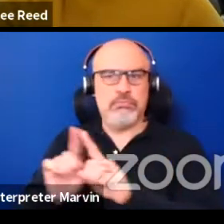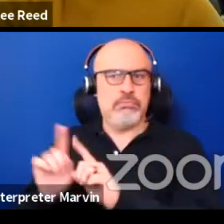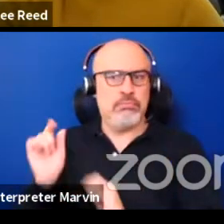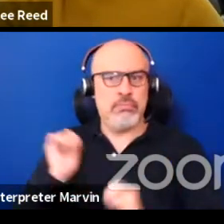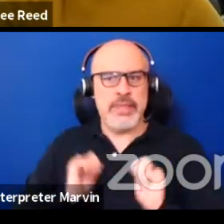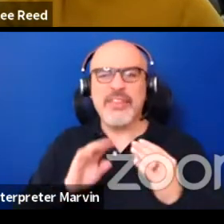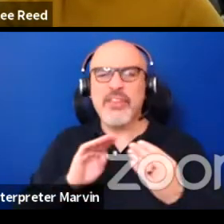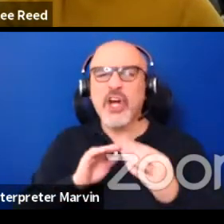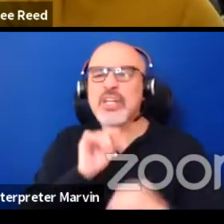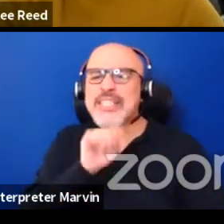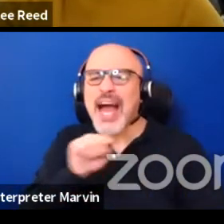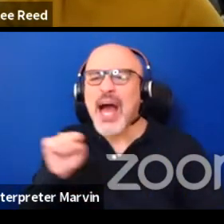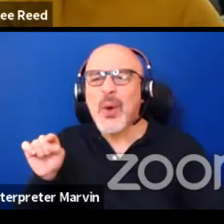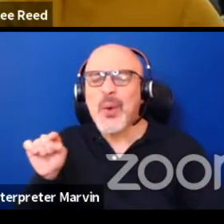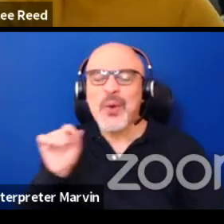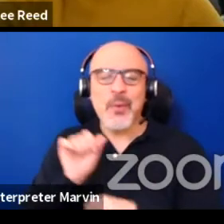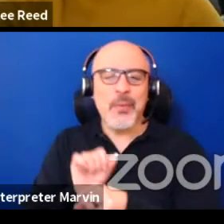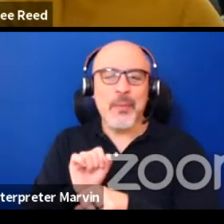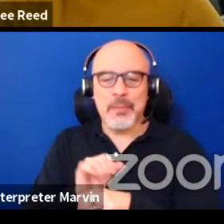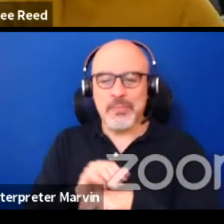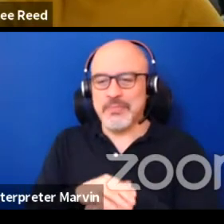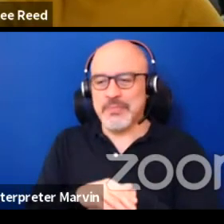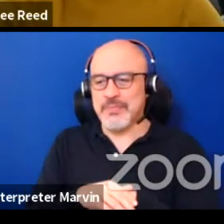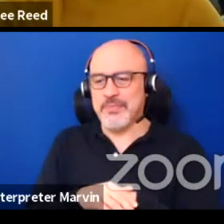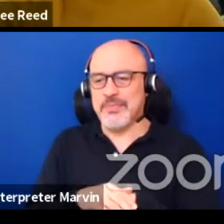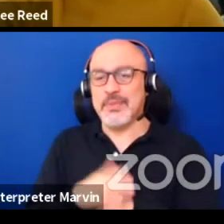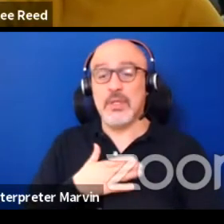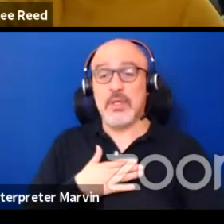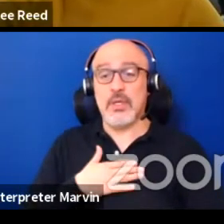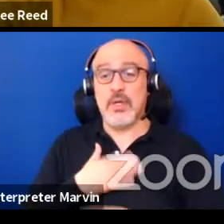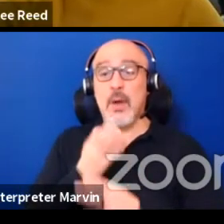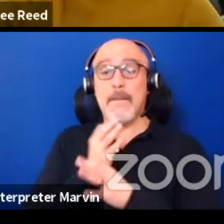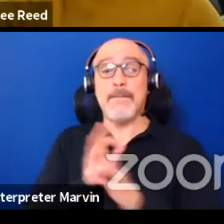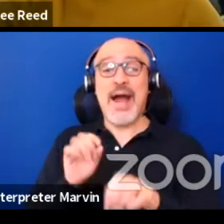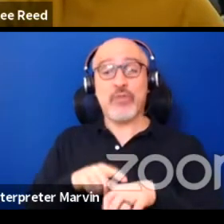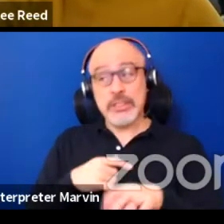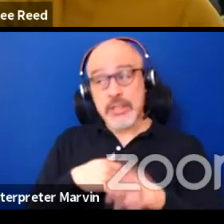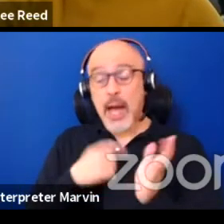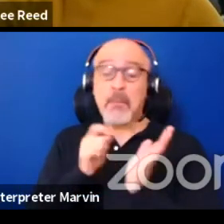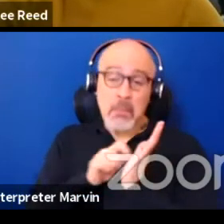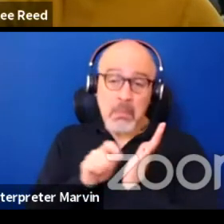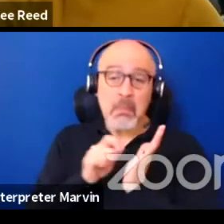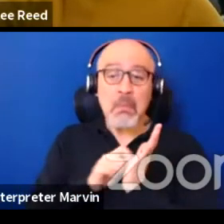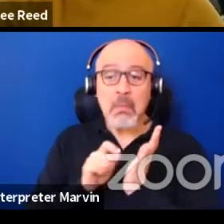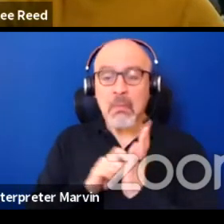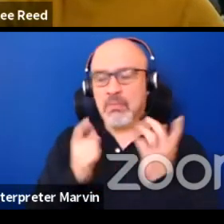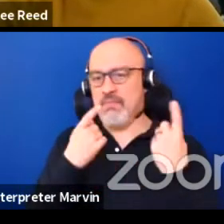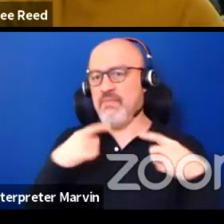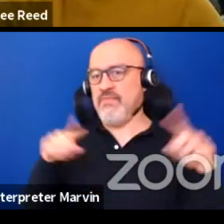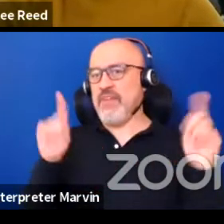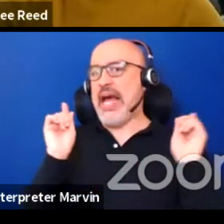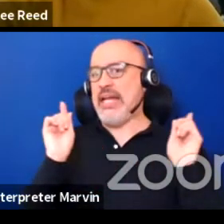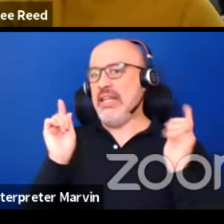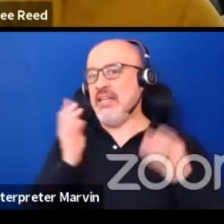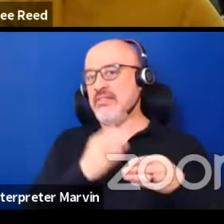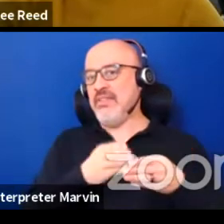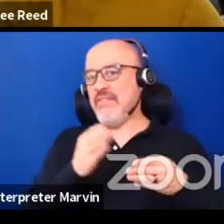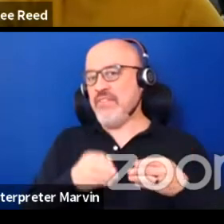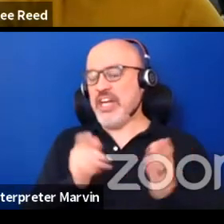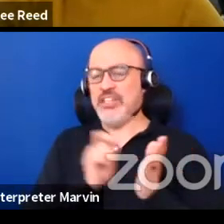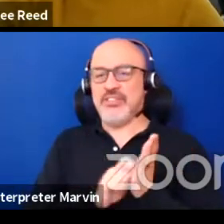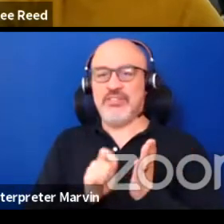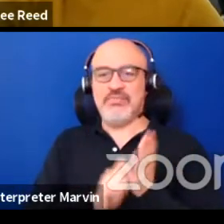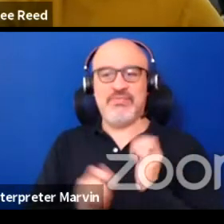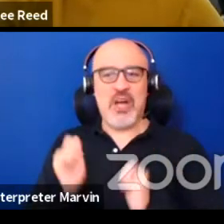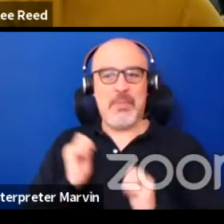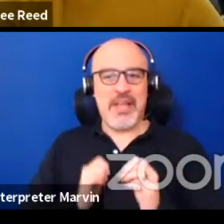town. And in my spare time, I do write a little bit. I finally finished this play I've had for 5 years,